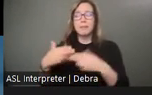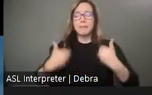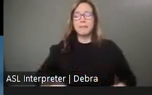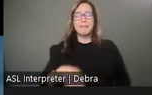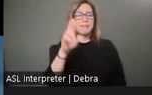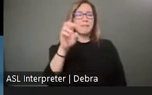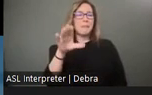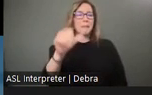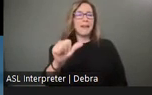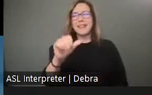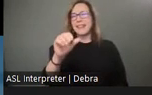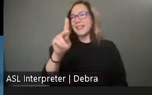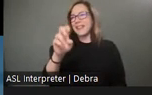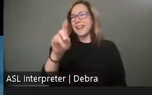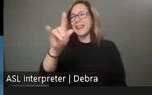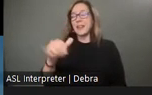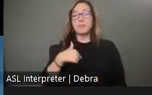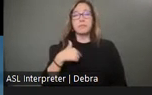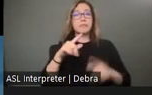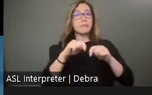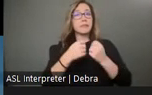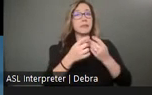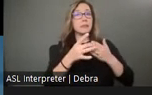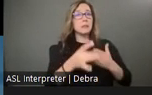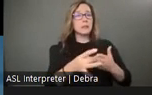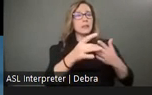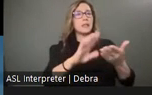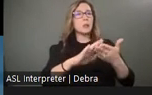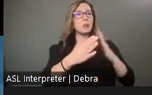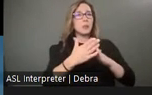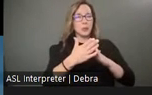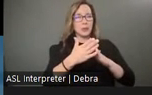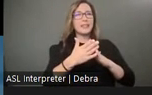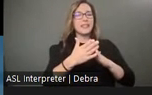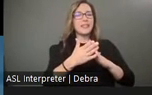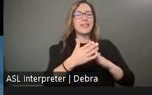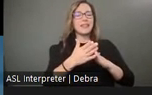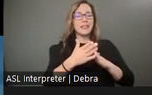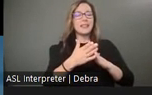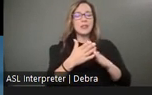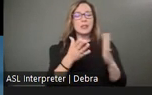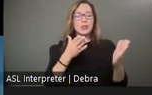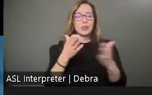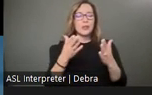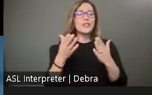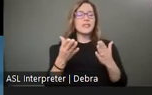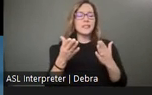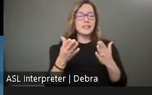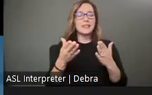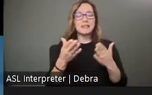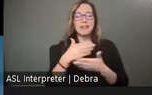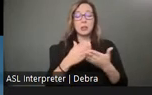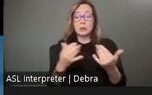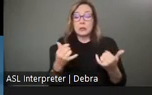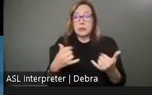Kennedy. I'm a team lead for the Community Services section at FEMA headquarters, and today we'll be talking about disaster case